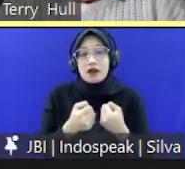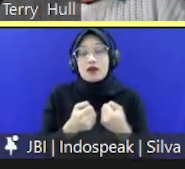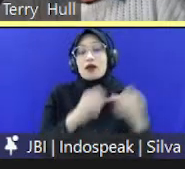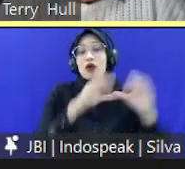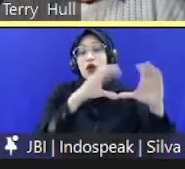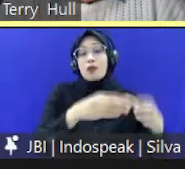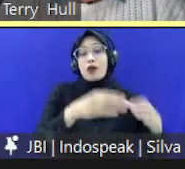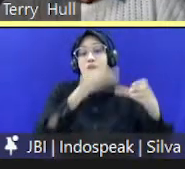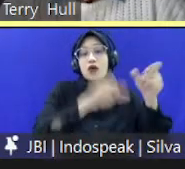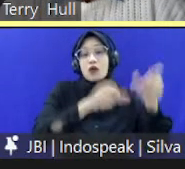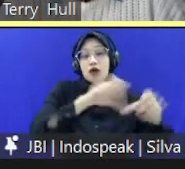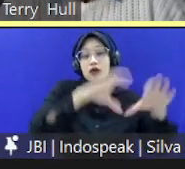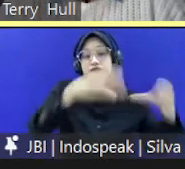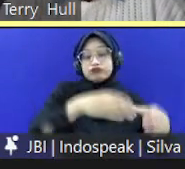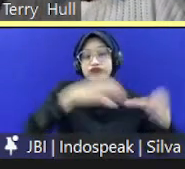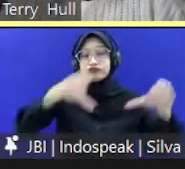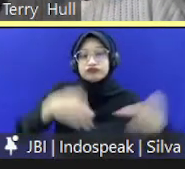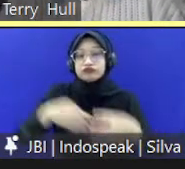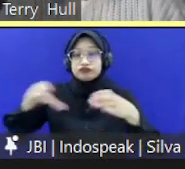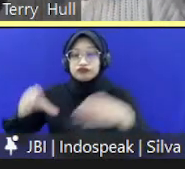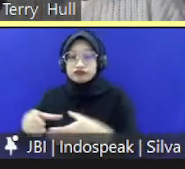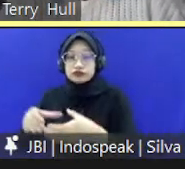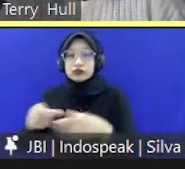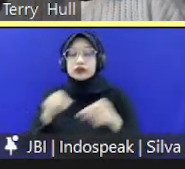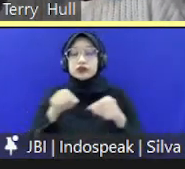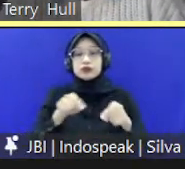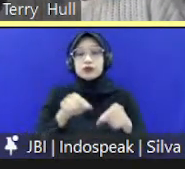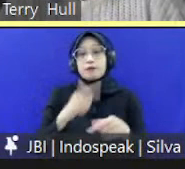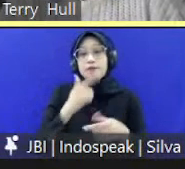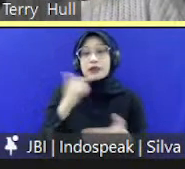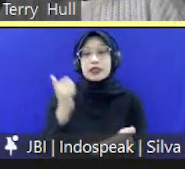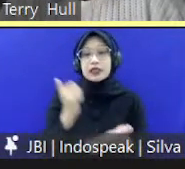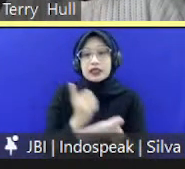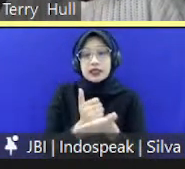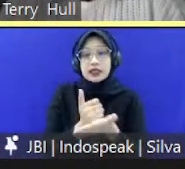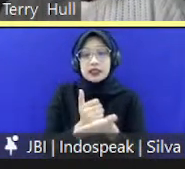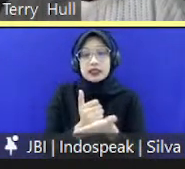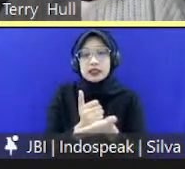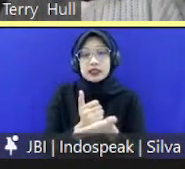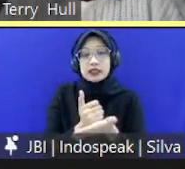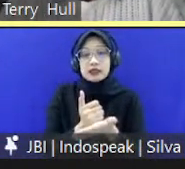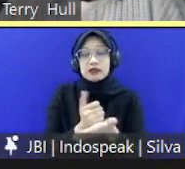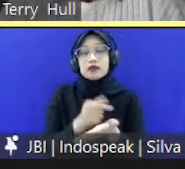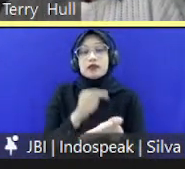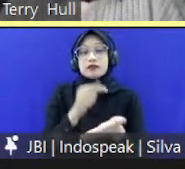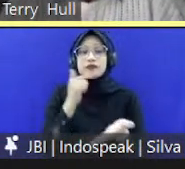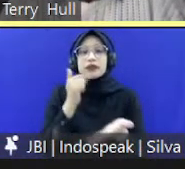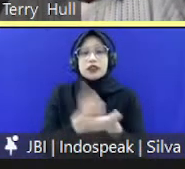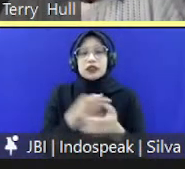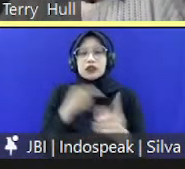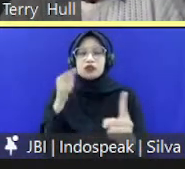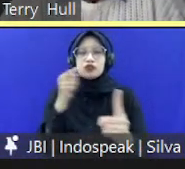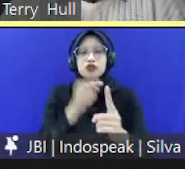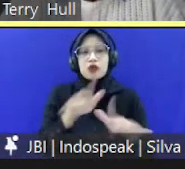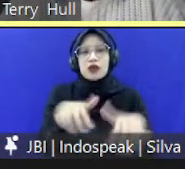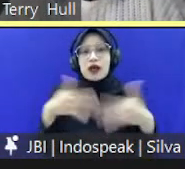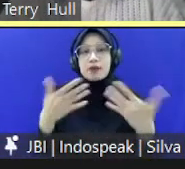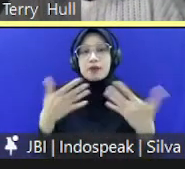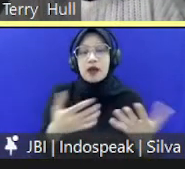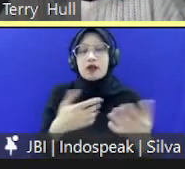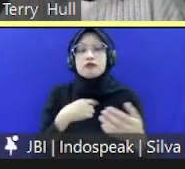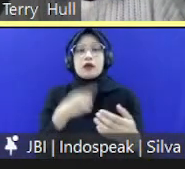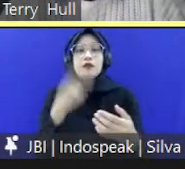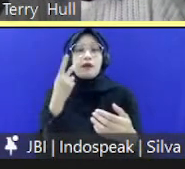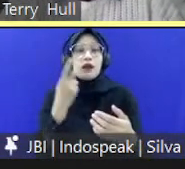an extremely important element of estimating expectation of life. What